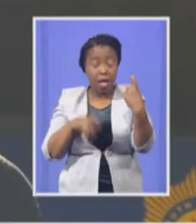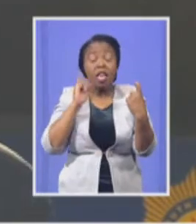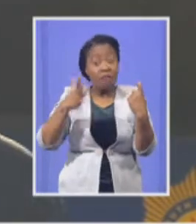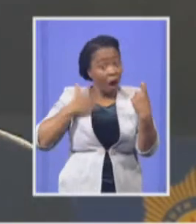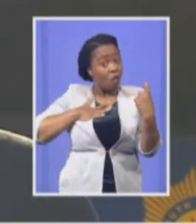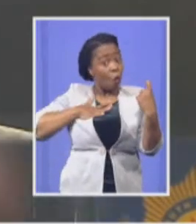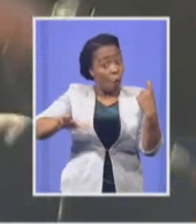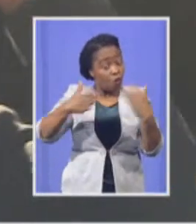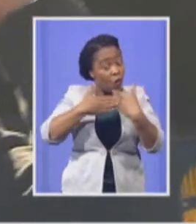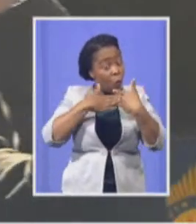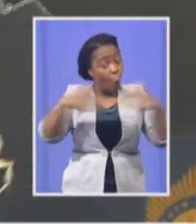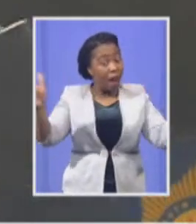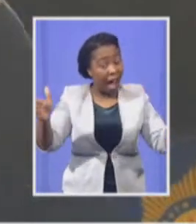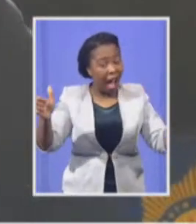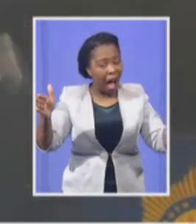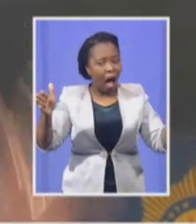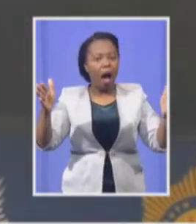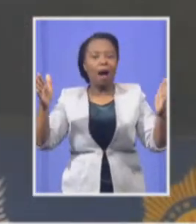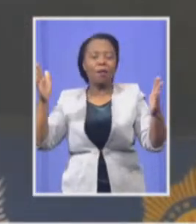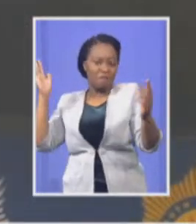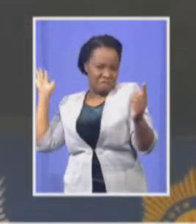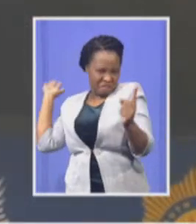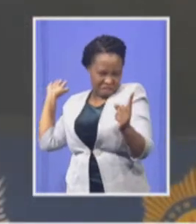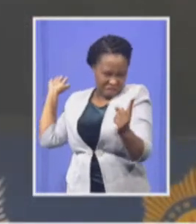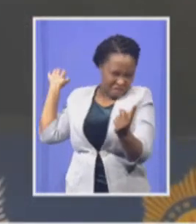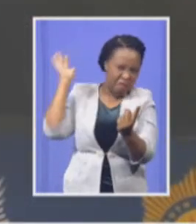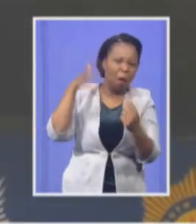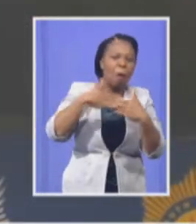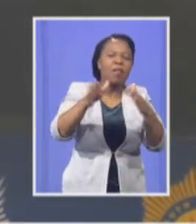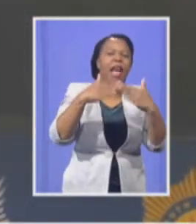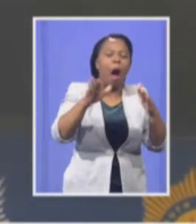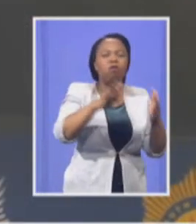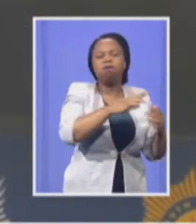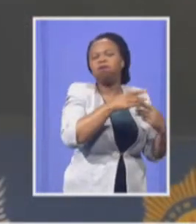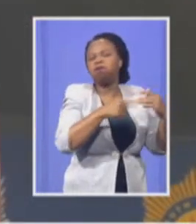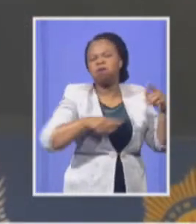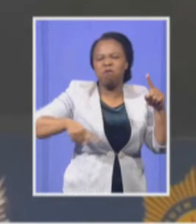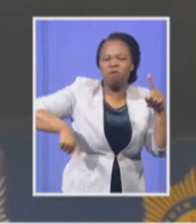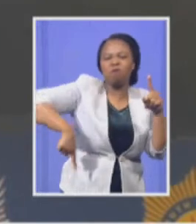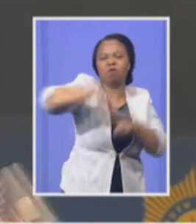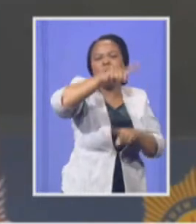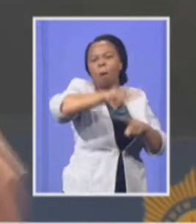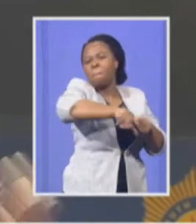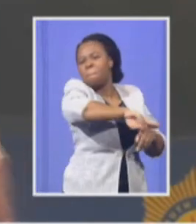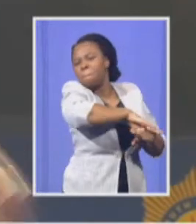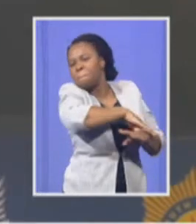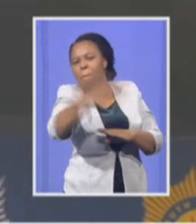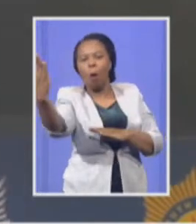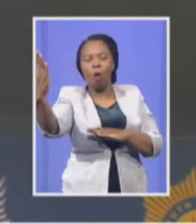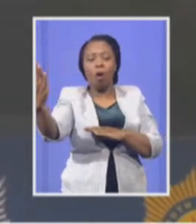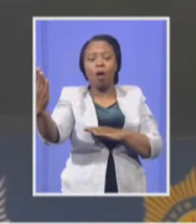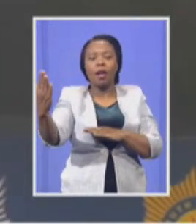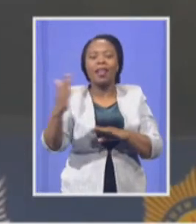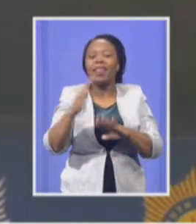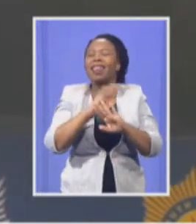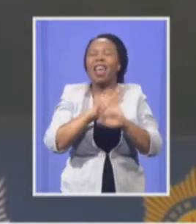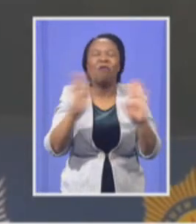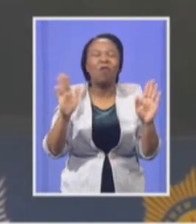umnyango uwele phezulu komuntu olele umnyango akho umnyango yoshiya